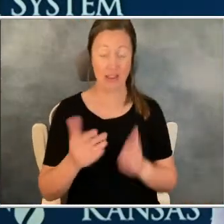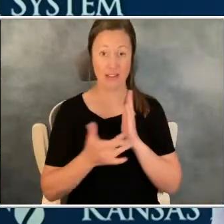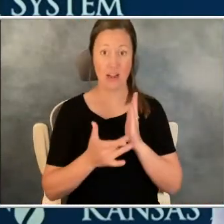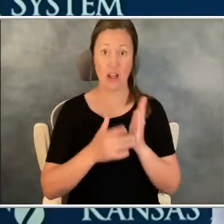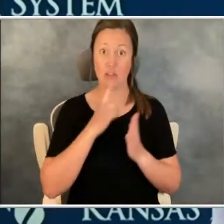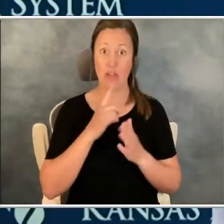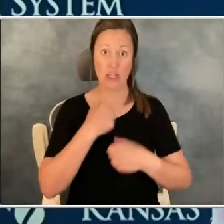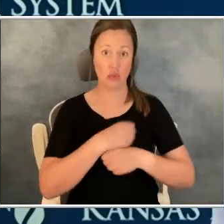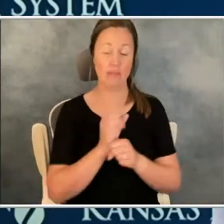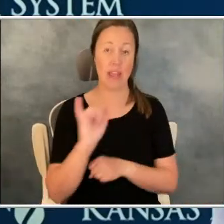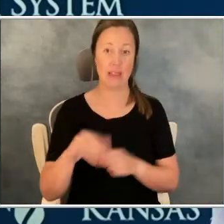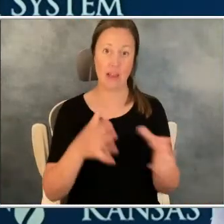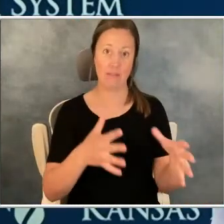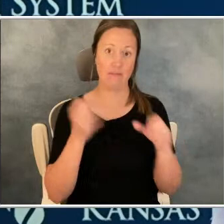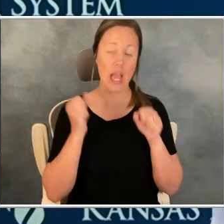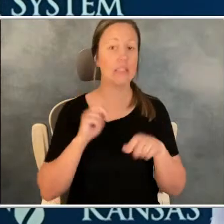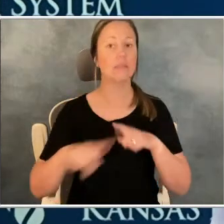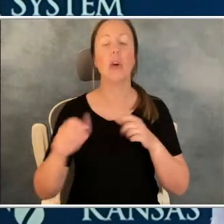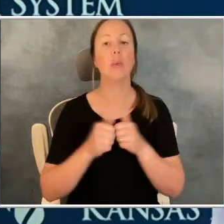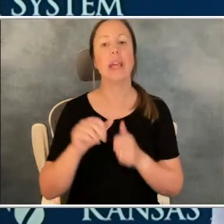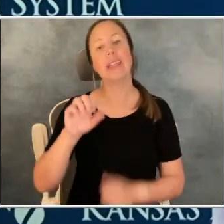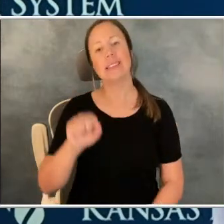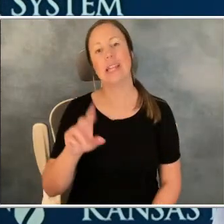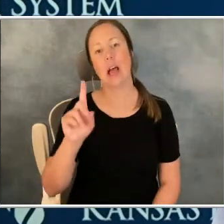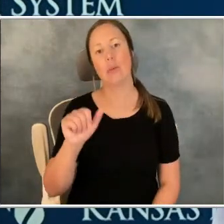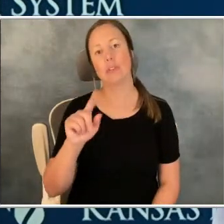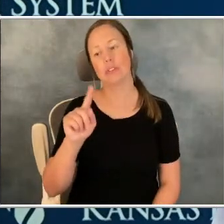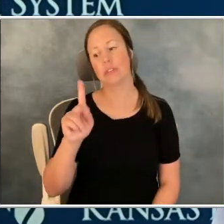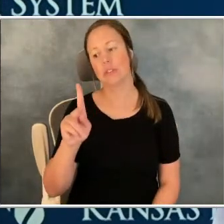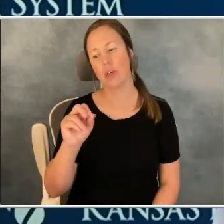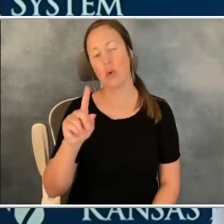terms of the South Dakota variant, keep an eye on it. We'll see how that plays